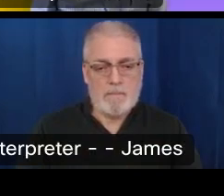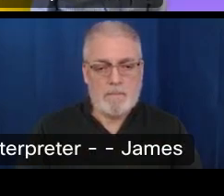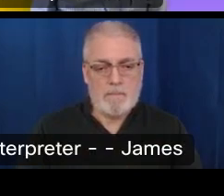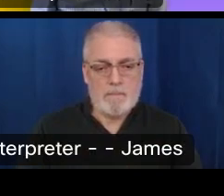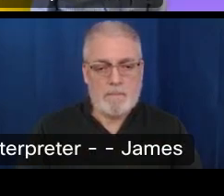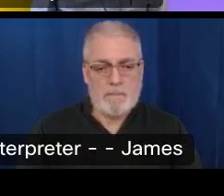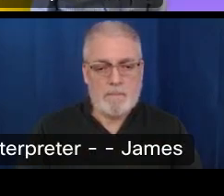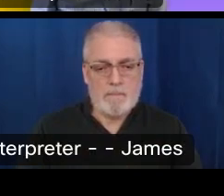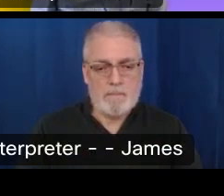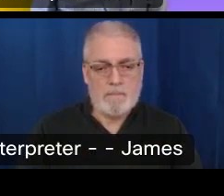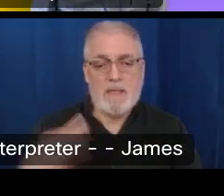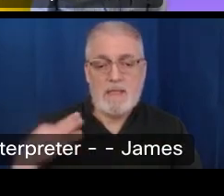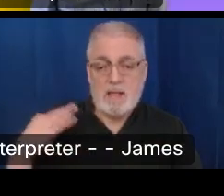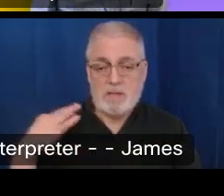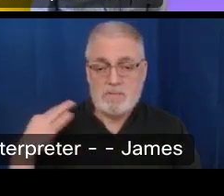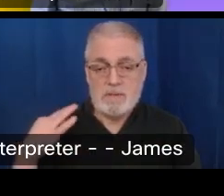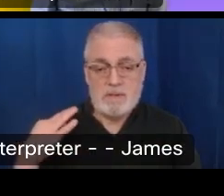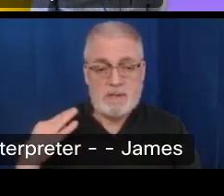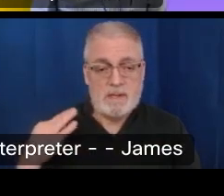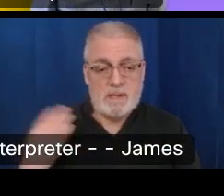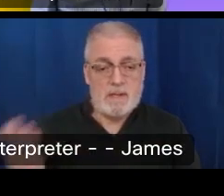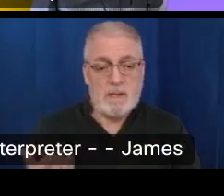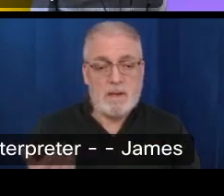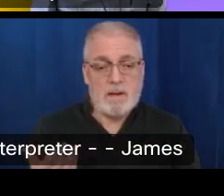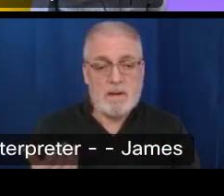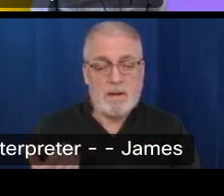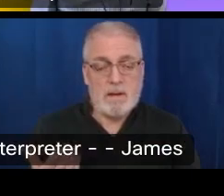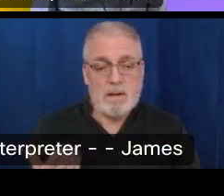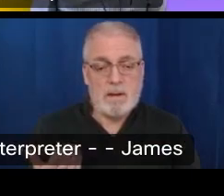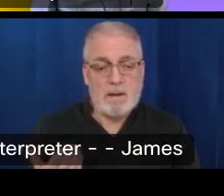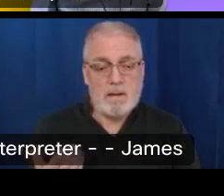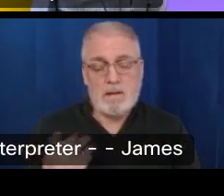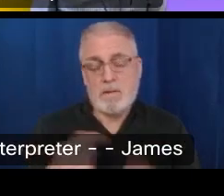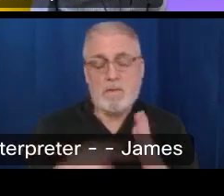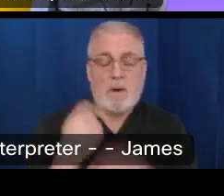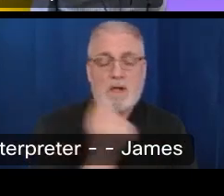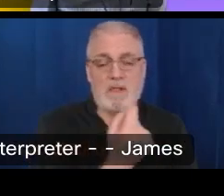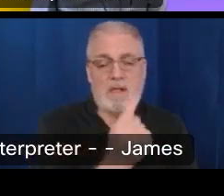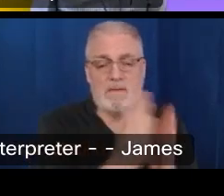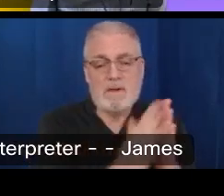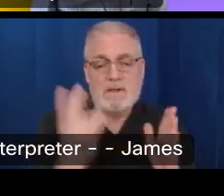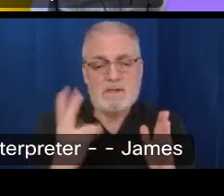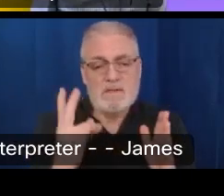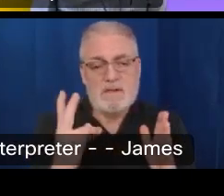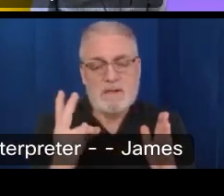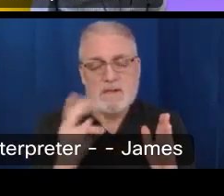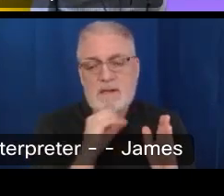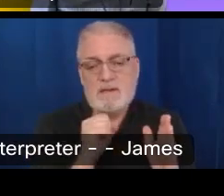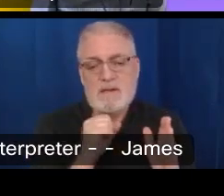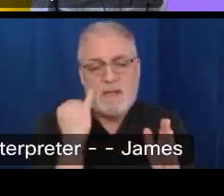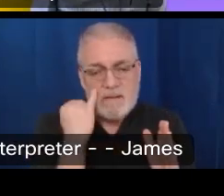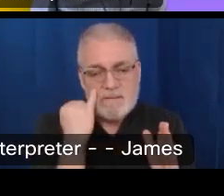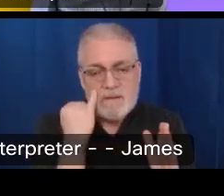So the eligibility here, again, youth who are 11 to 17. If they turn 18 while they're there, they